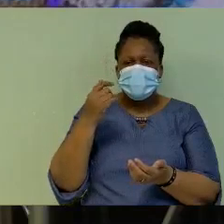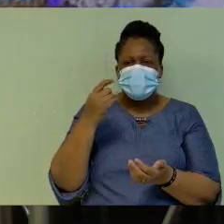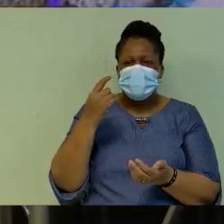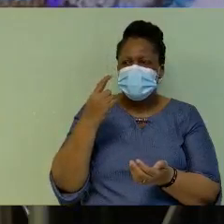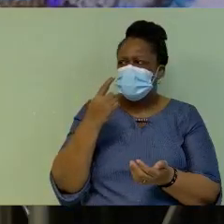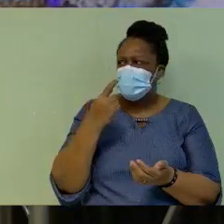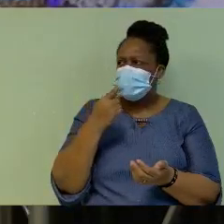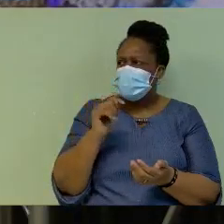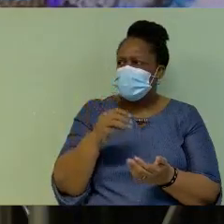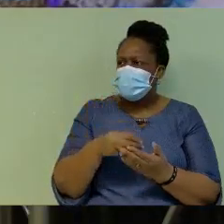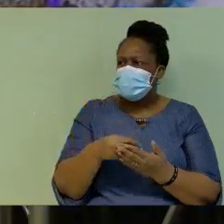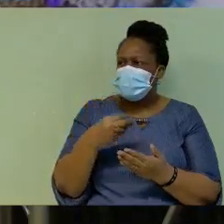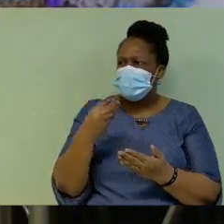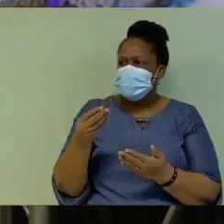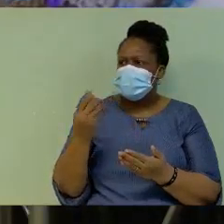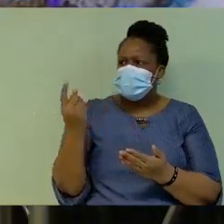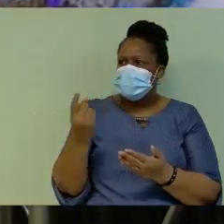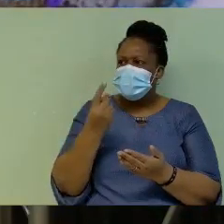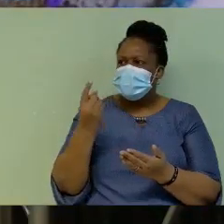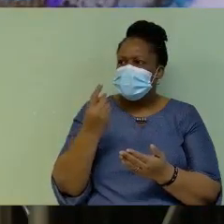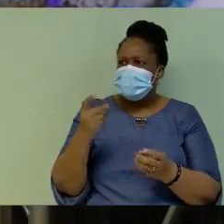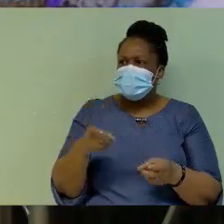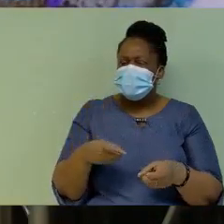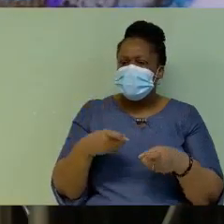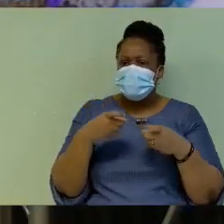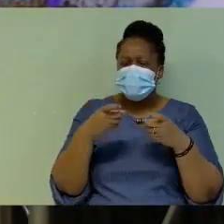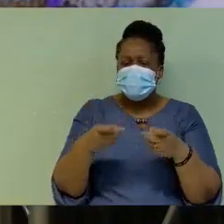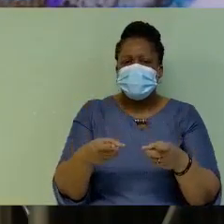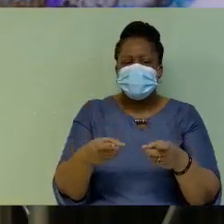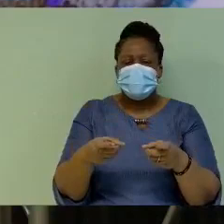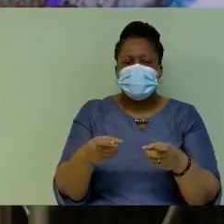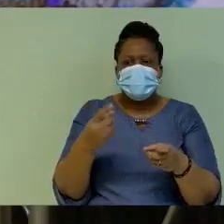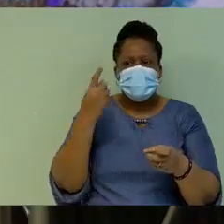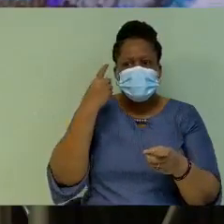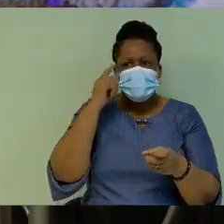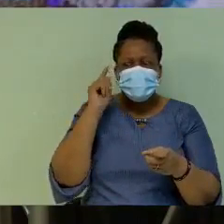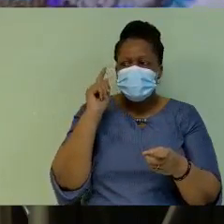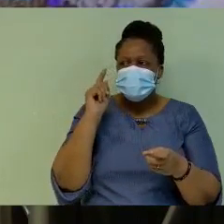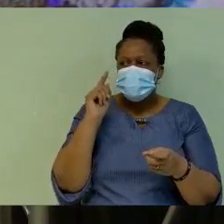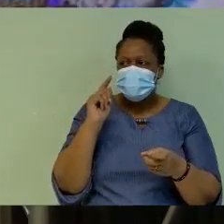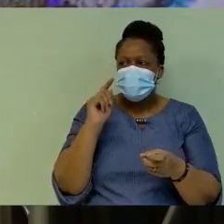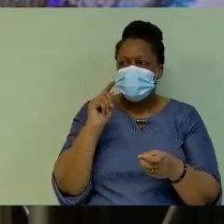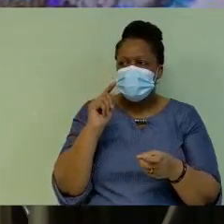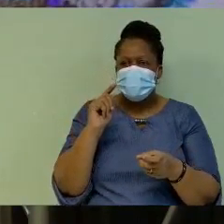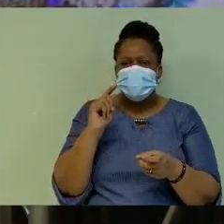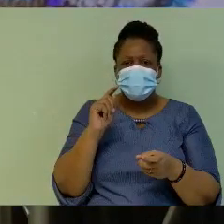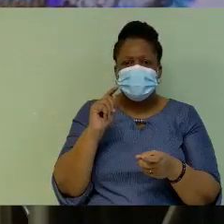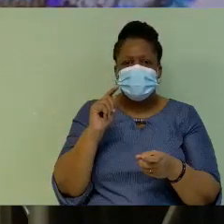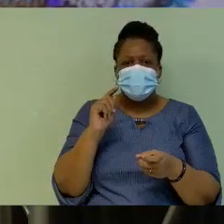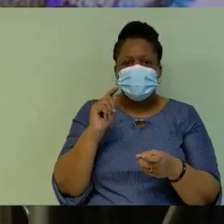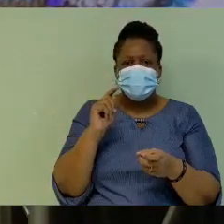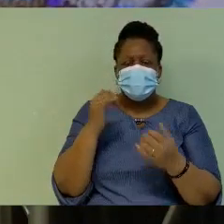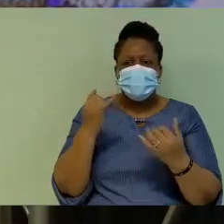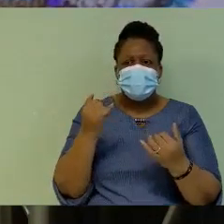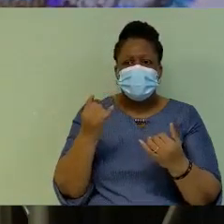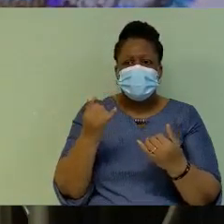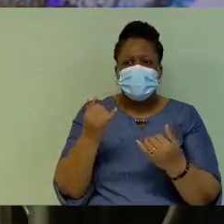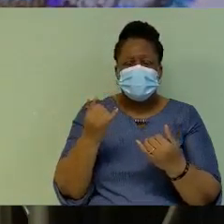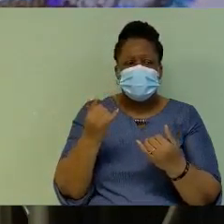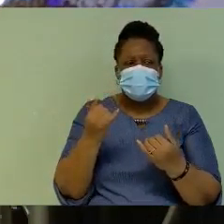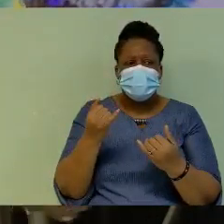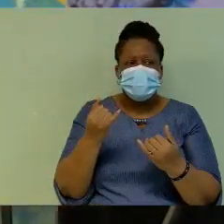month, May? And would that increase be retroactive to January 2020? Minister